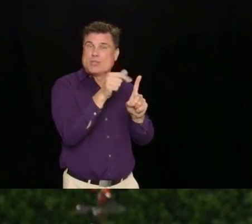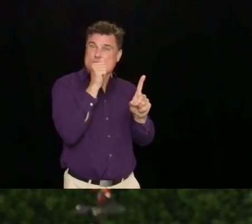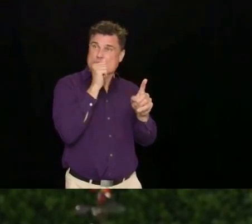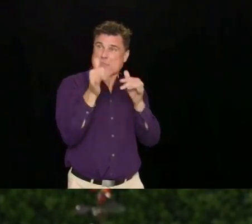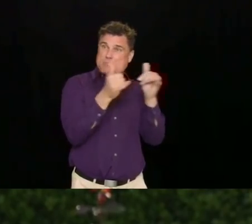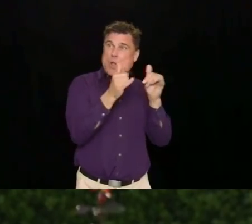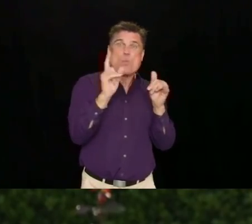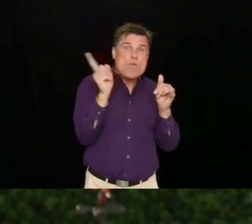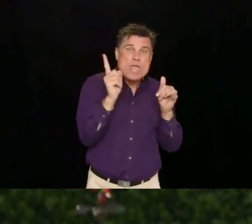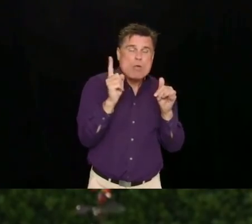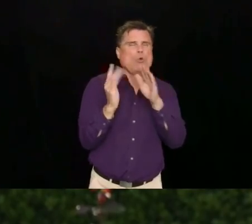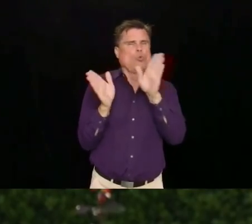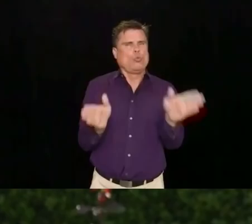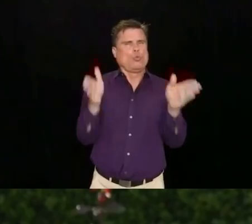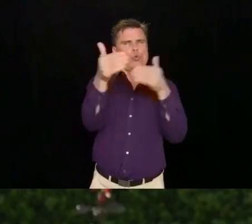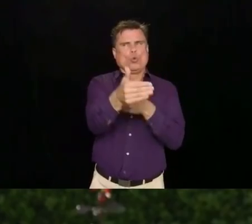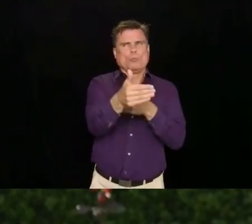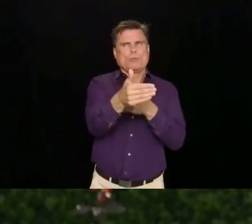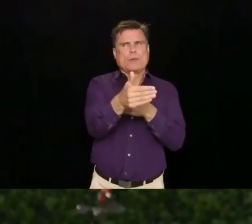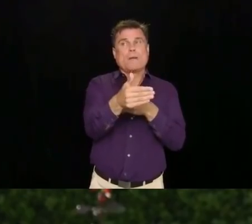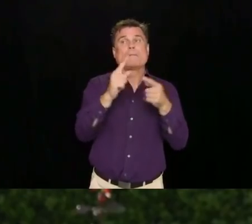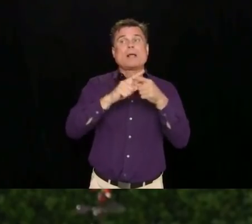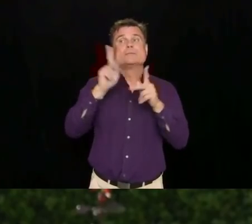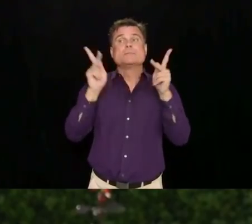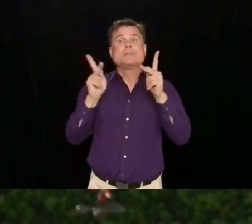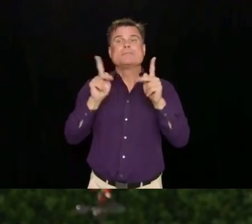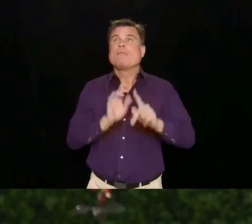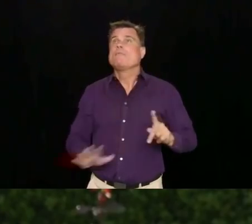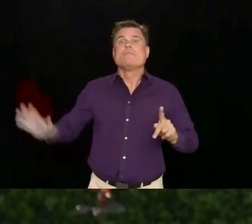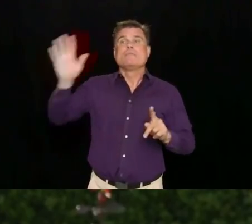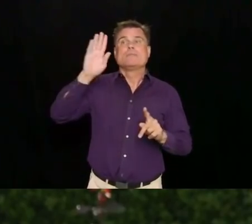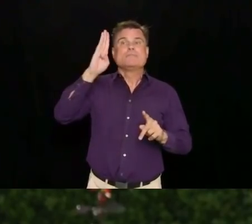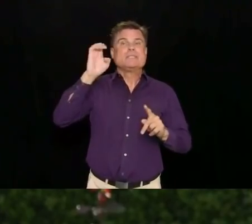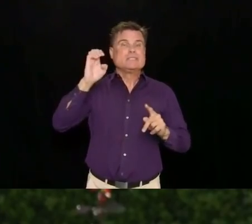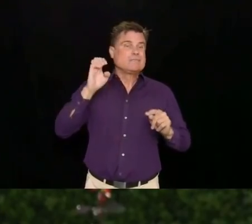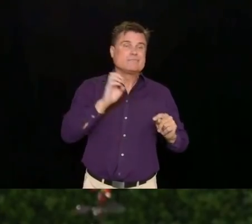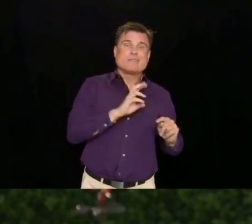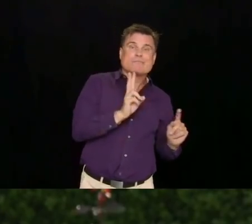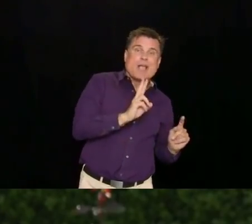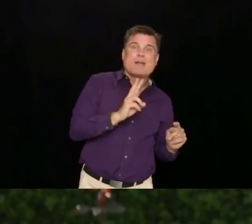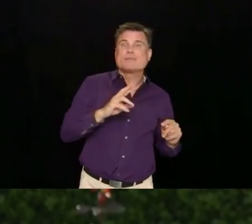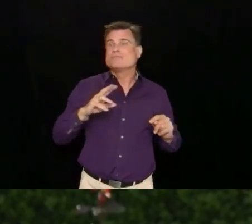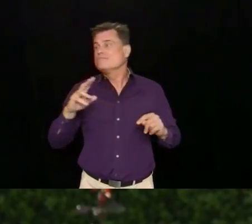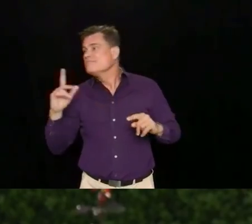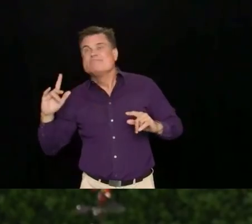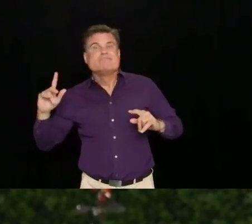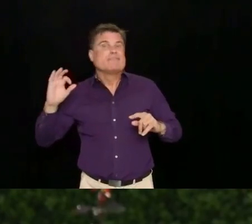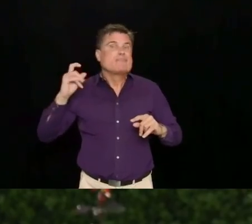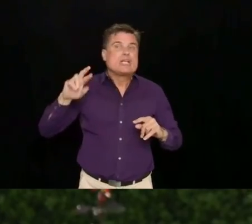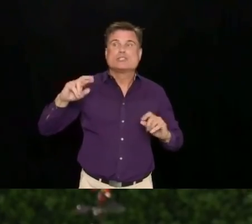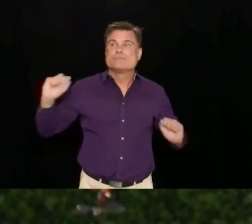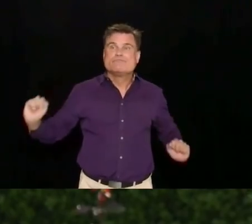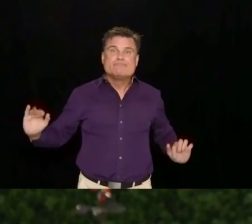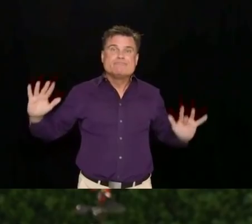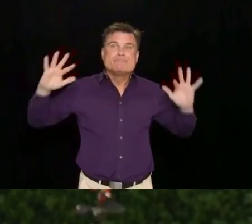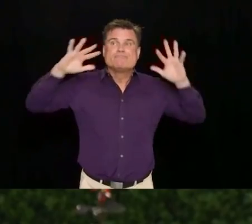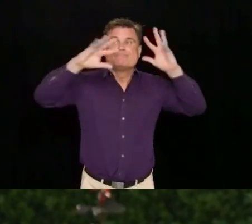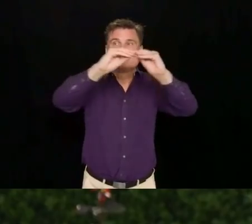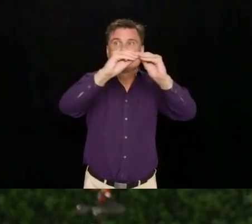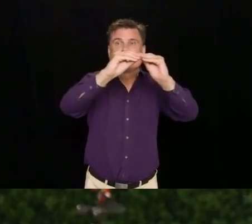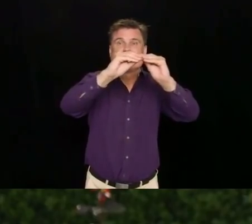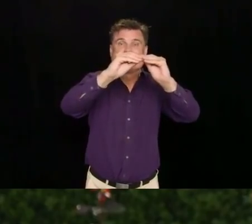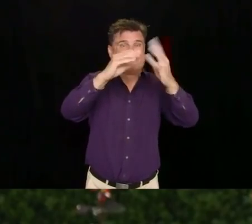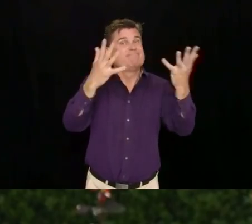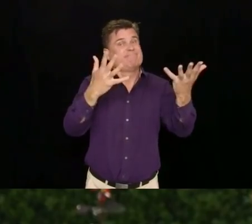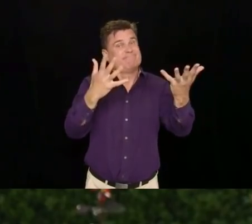They tend to involve people coming from different places, different walks of life, who may not know each other at all. And the risks of those kinds